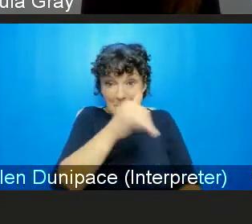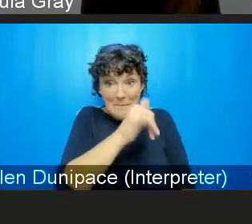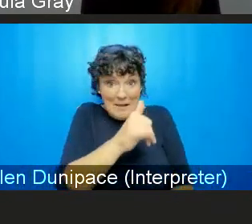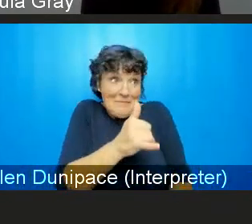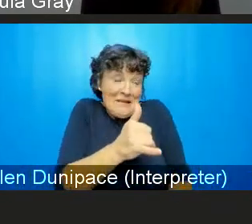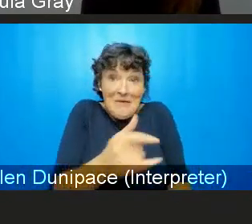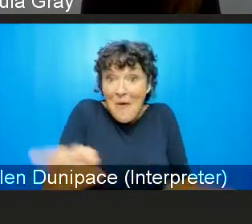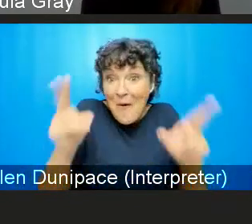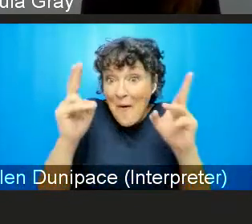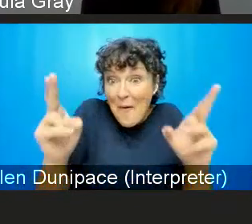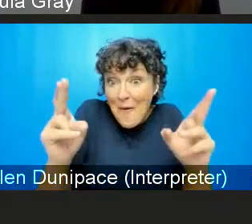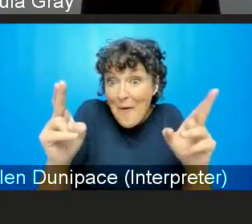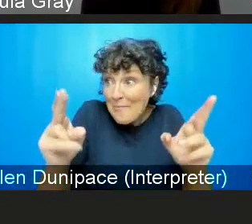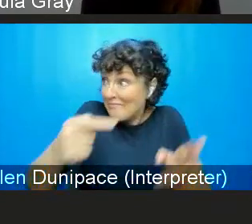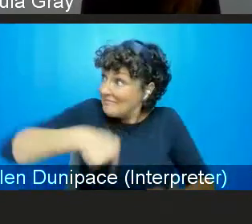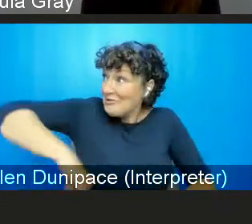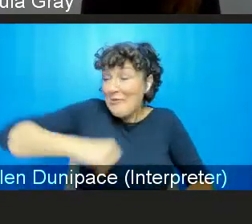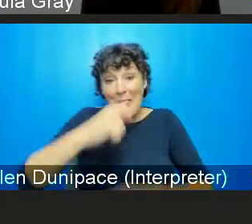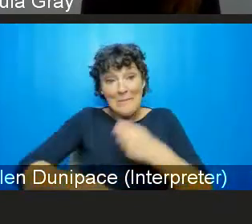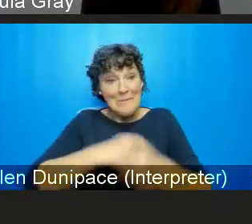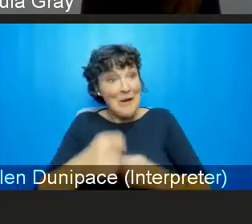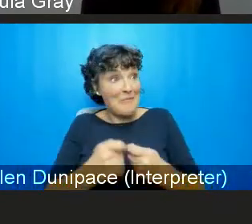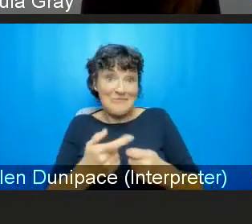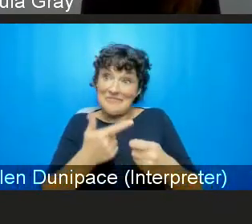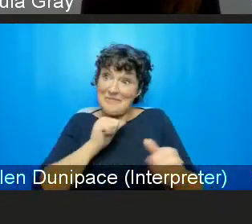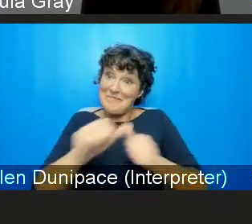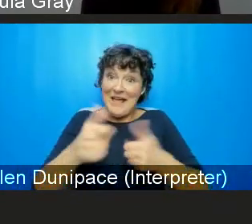employment and disability.